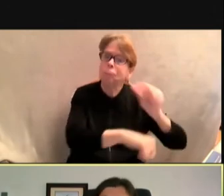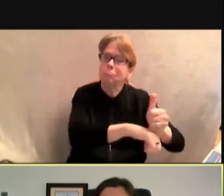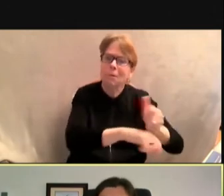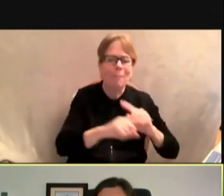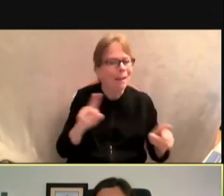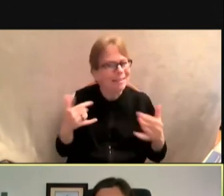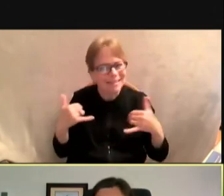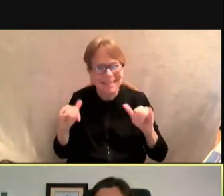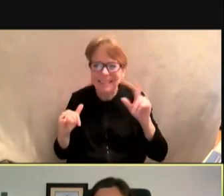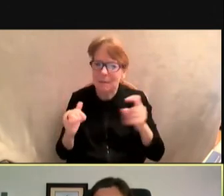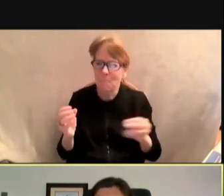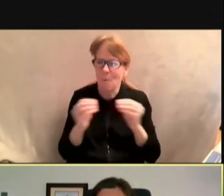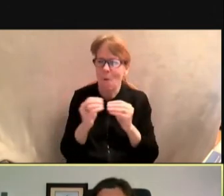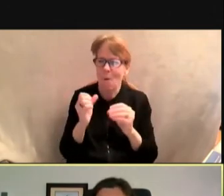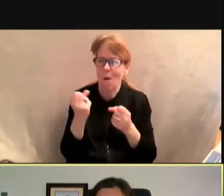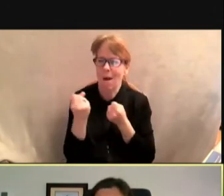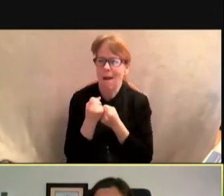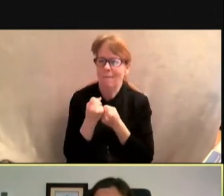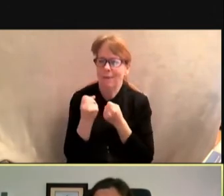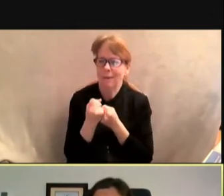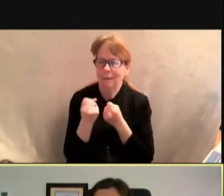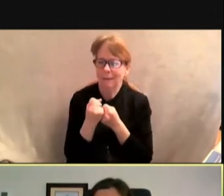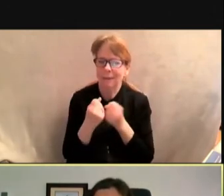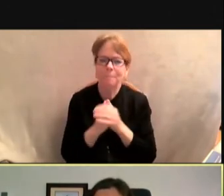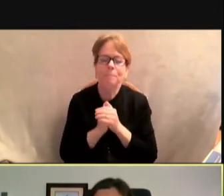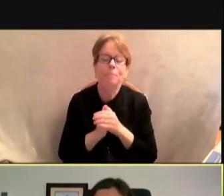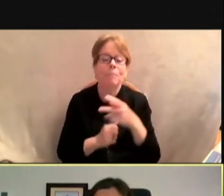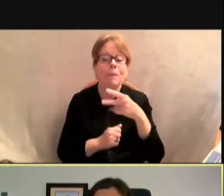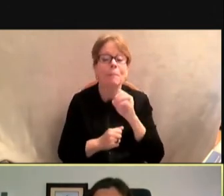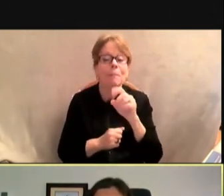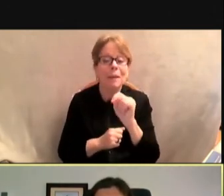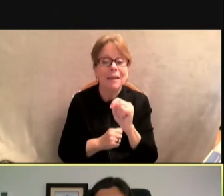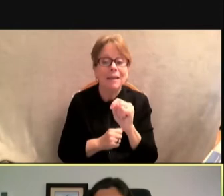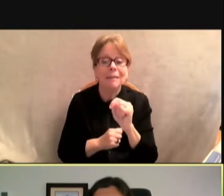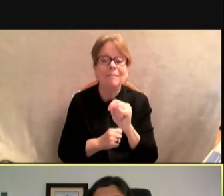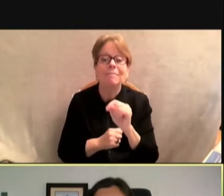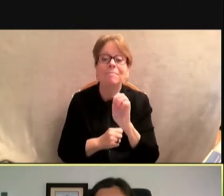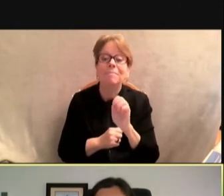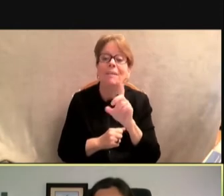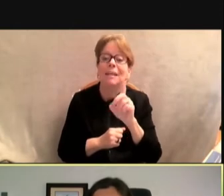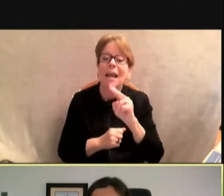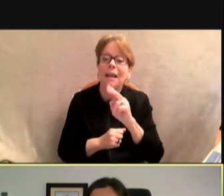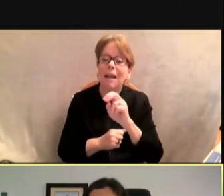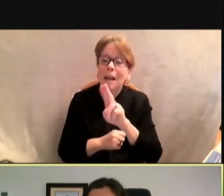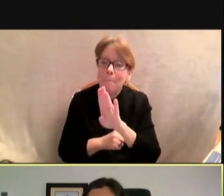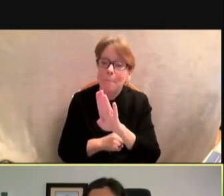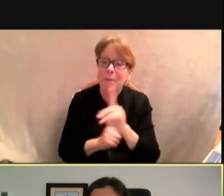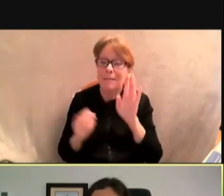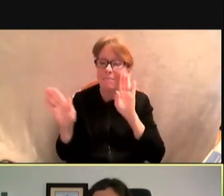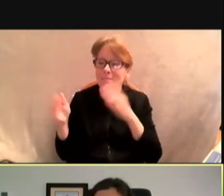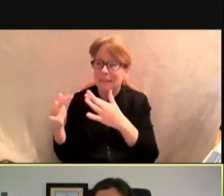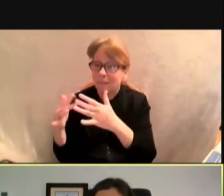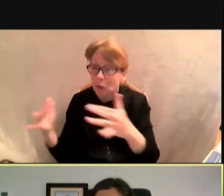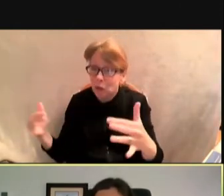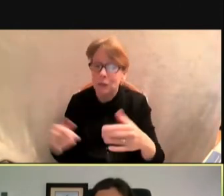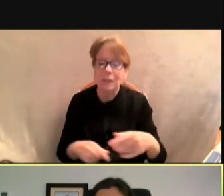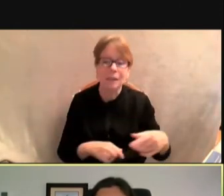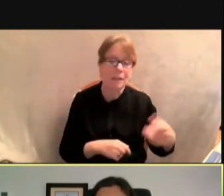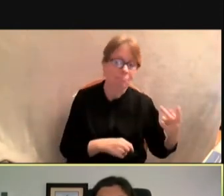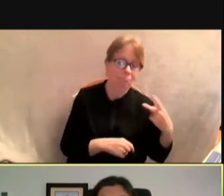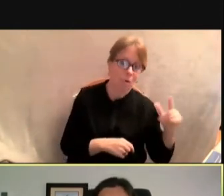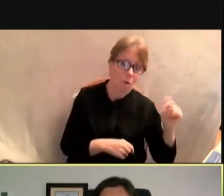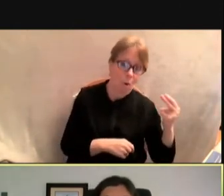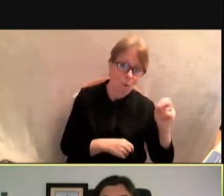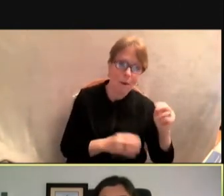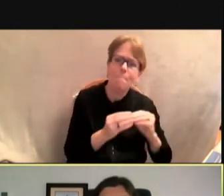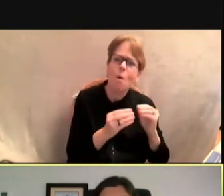and our efforts began in somewhat different realms. Pete and Zainab really focusing in on diversity, and Logan and I with medical student education,